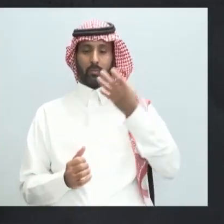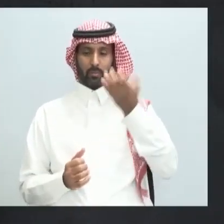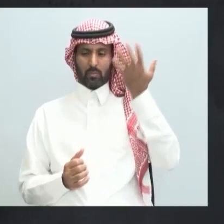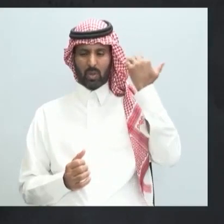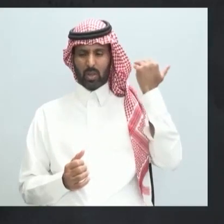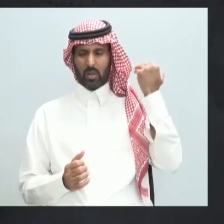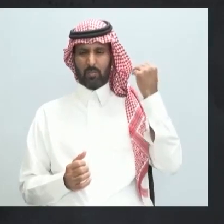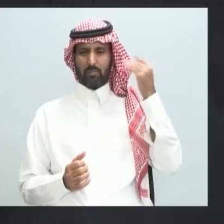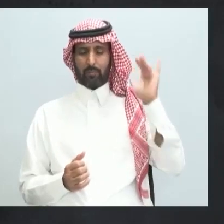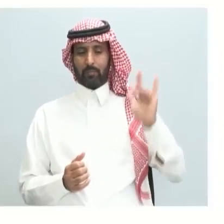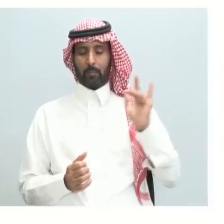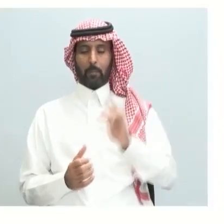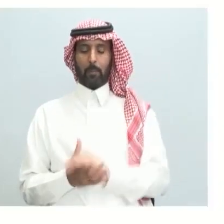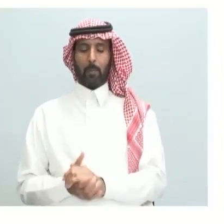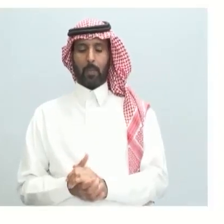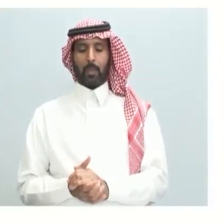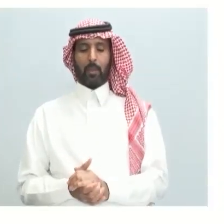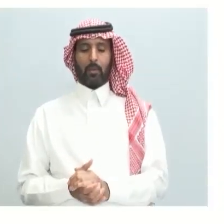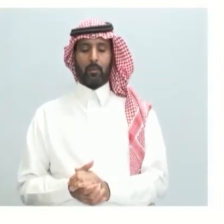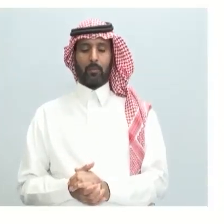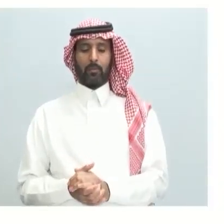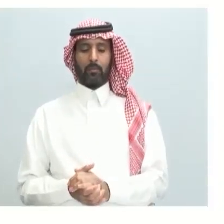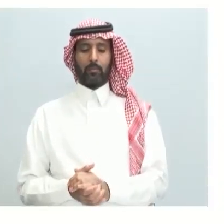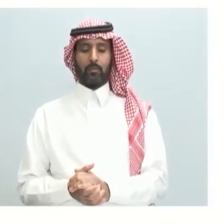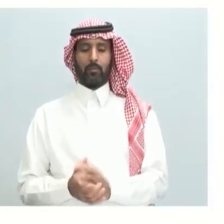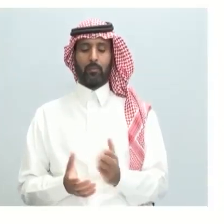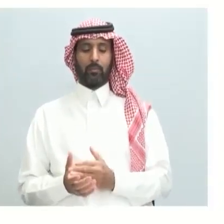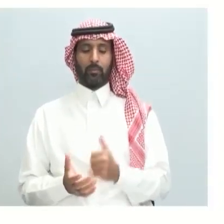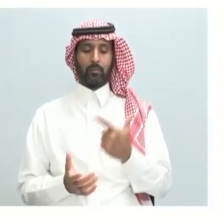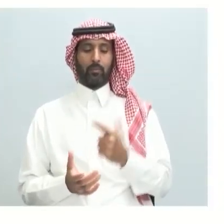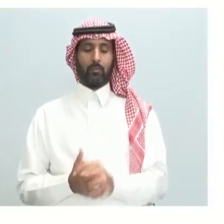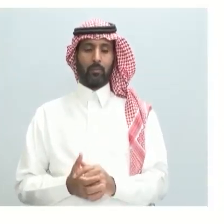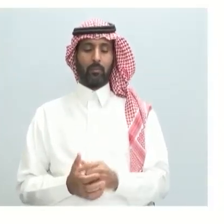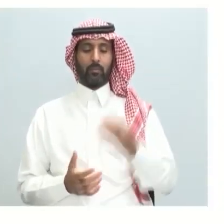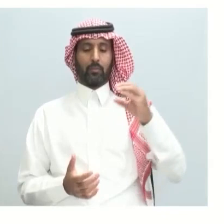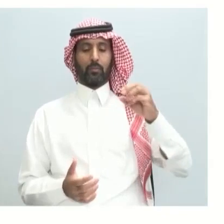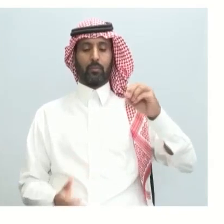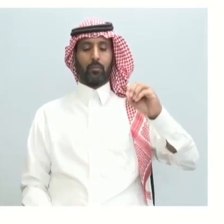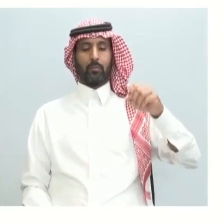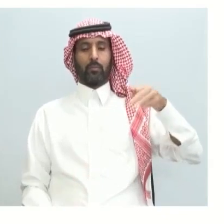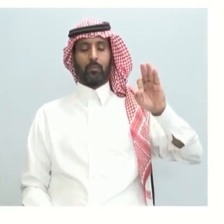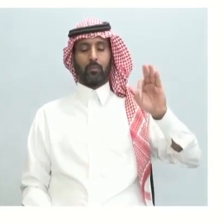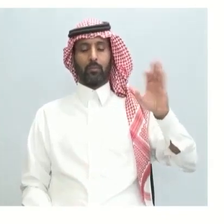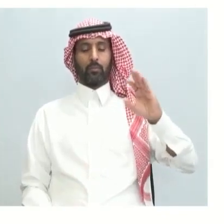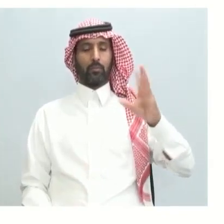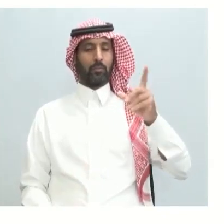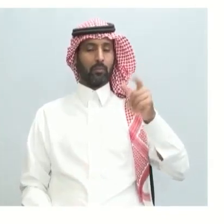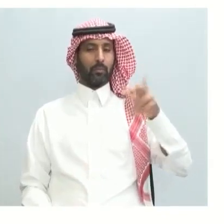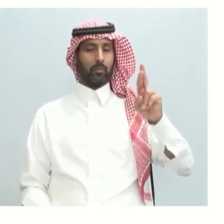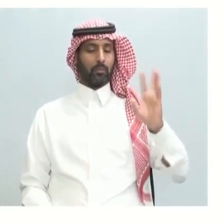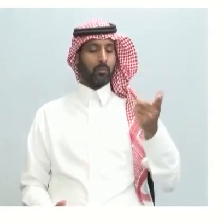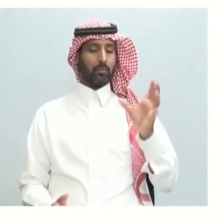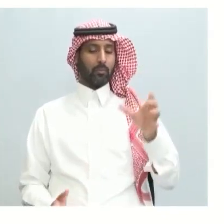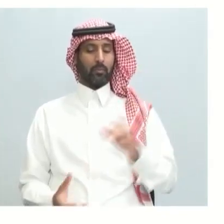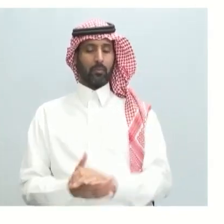this is a chair that has been used for long years. Number seven, C-O, then we have one